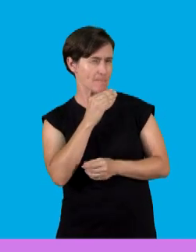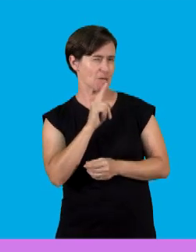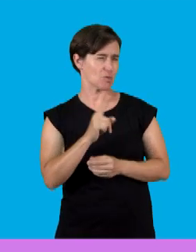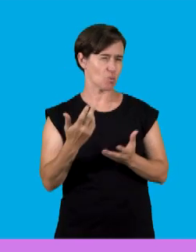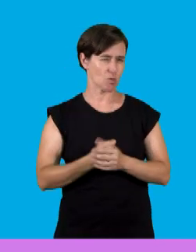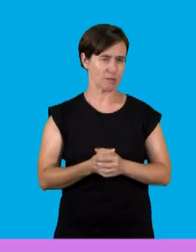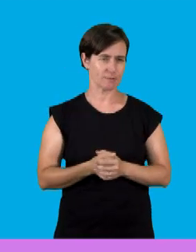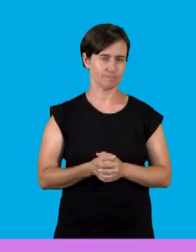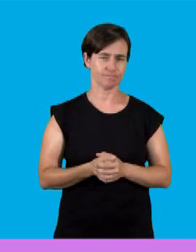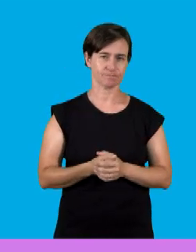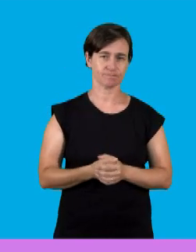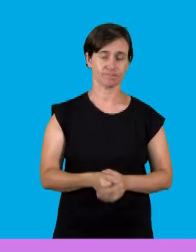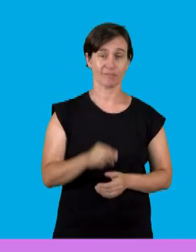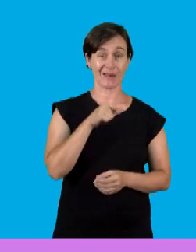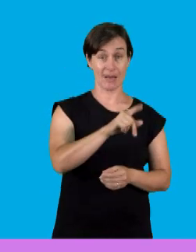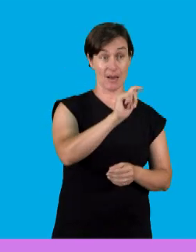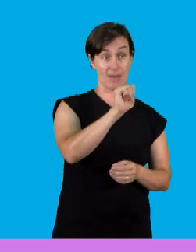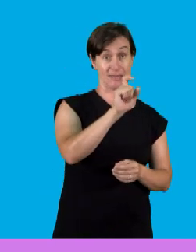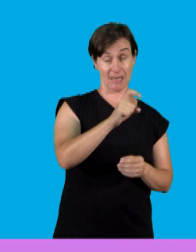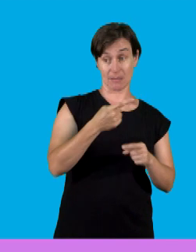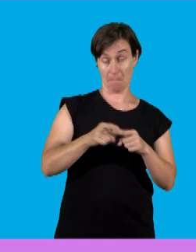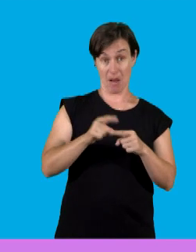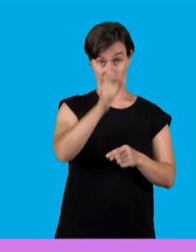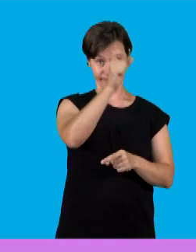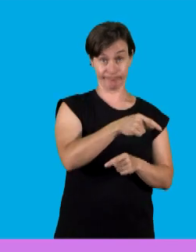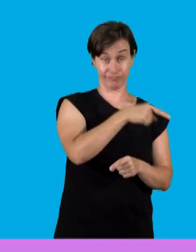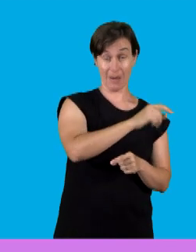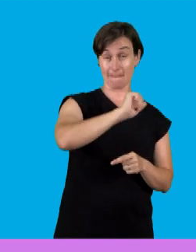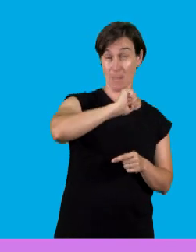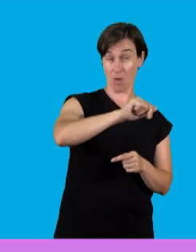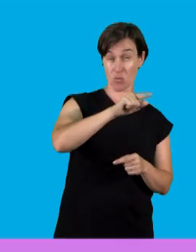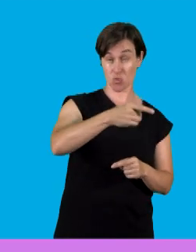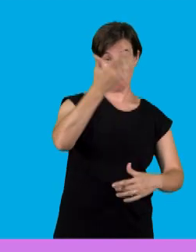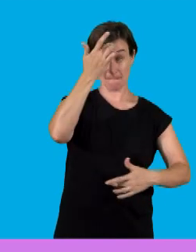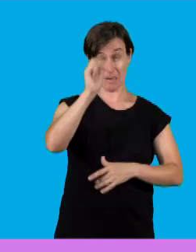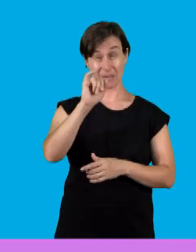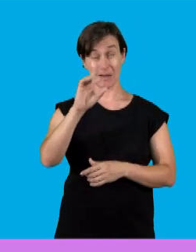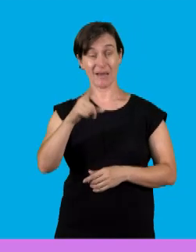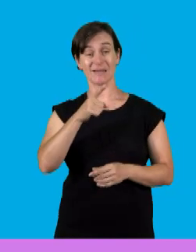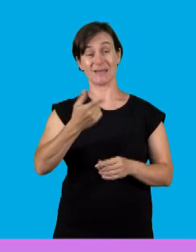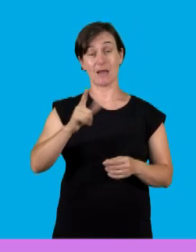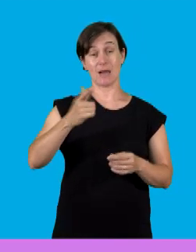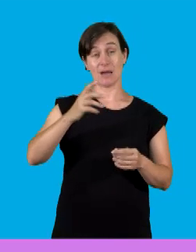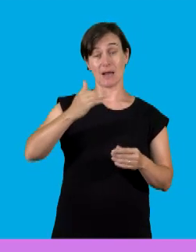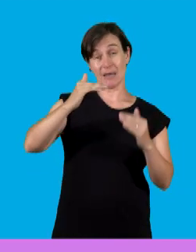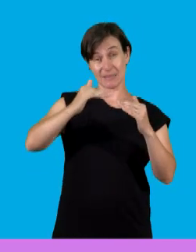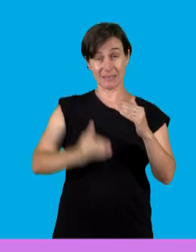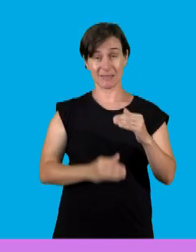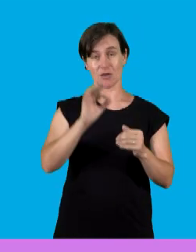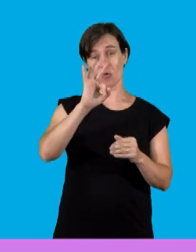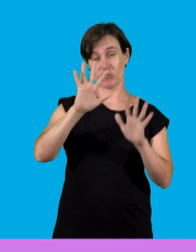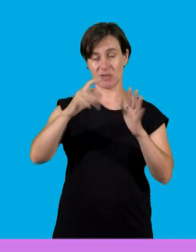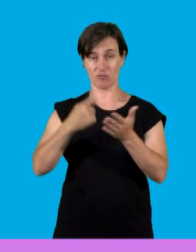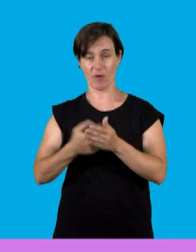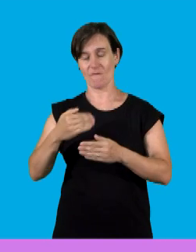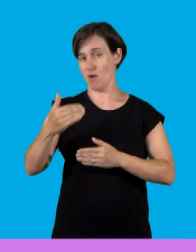the taxpayer itself, if he or she belongs to a medical aid scheme, will get a discount of 310 rand, basically a discount,